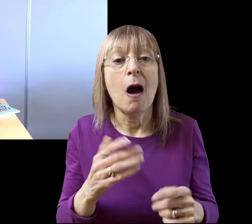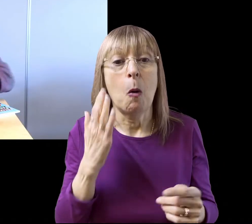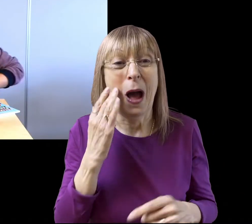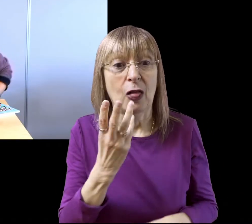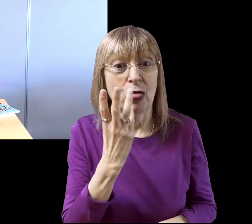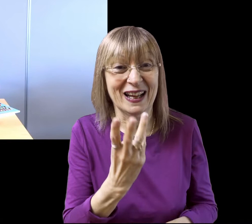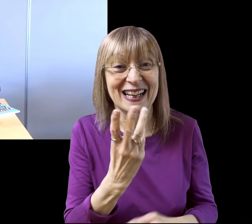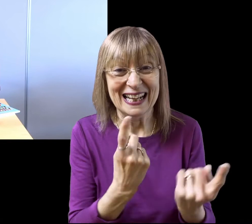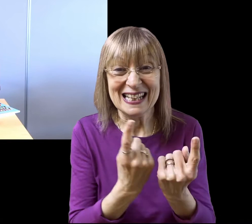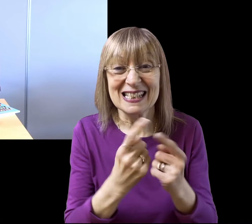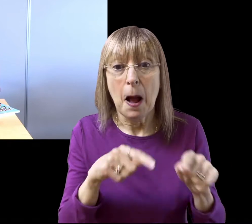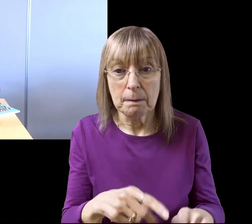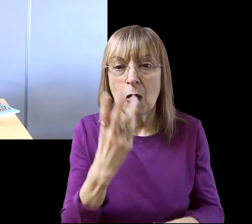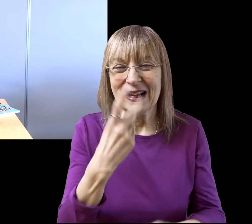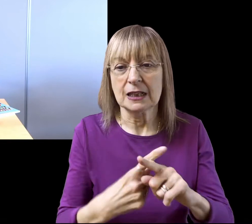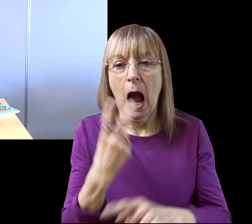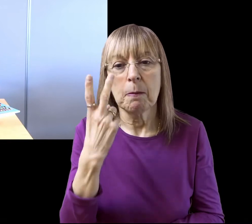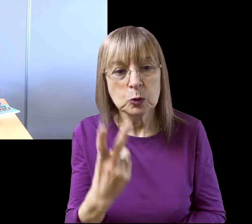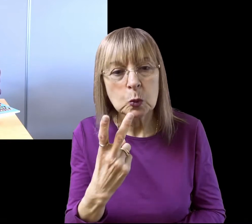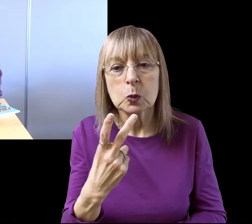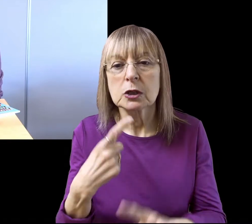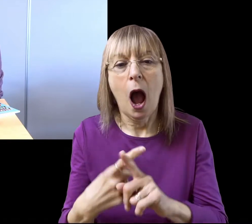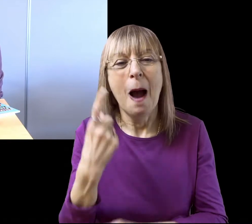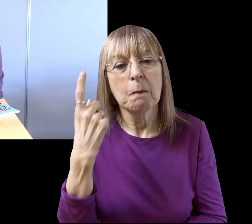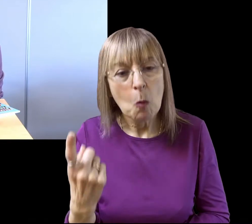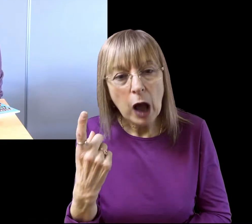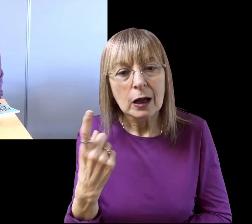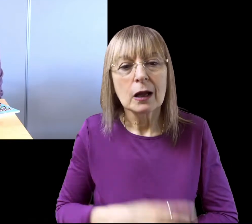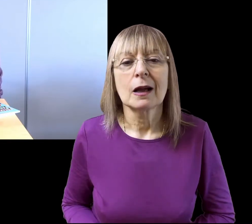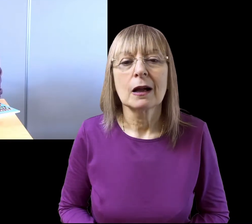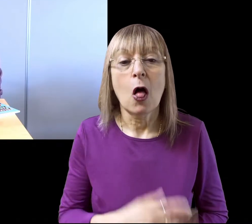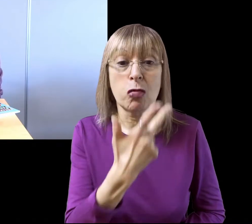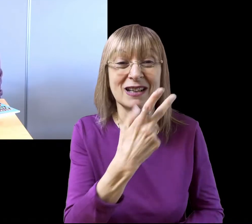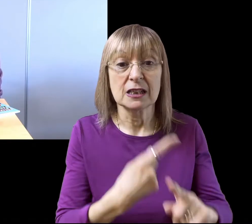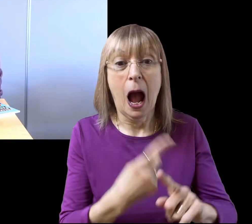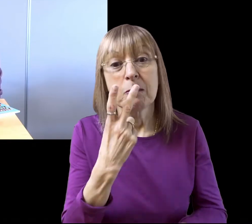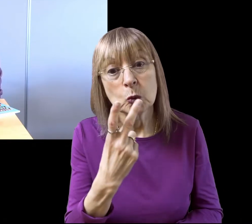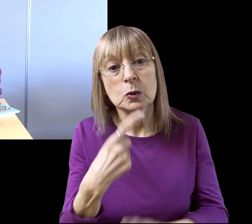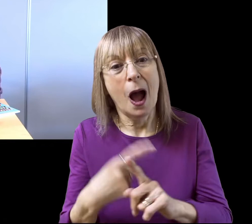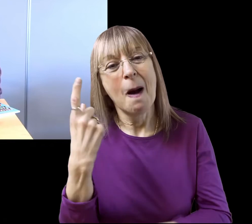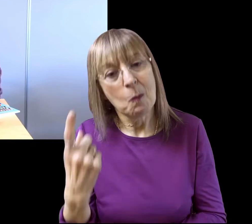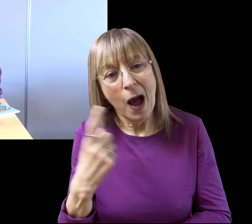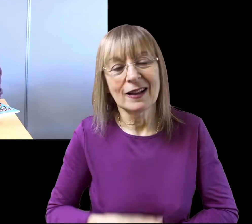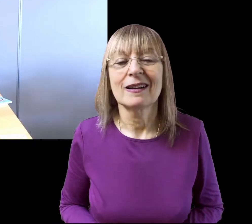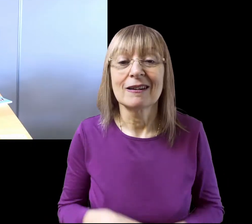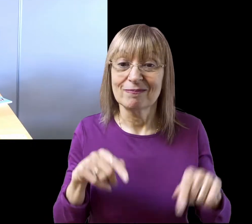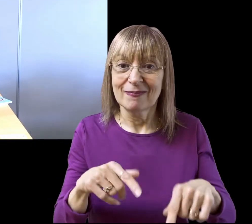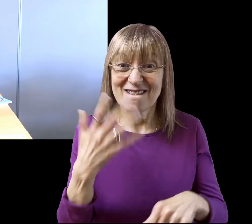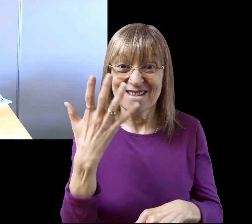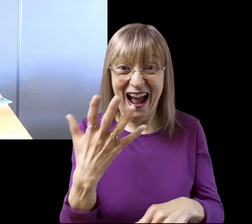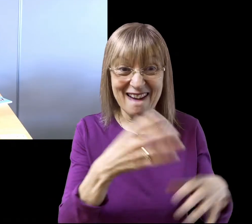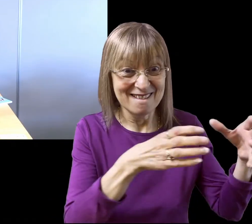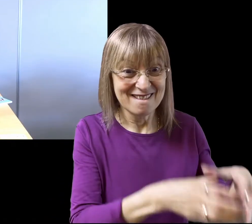there were 3 items, it was 3 times 2 times 1. 3 times 2 times 1 is 6.